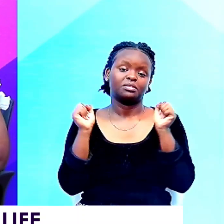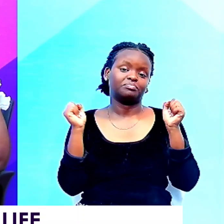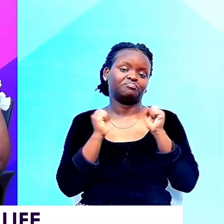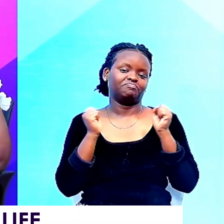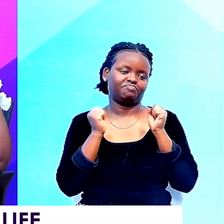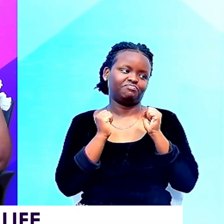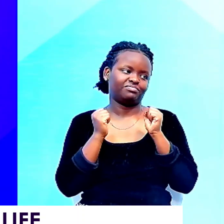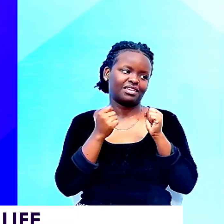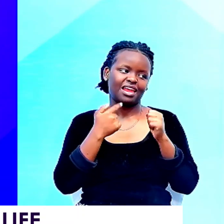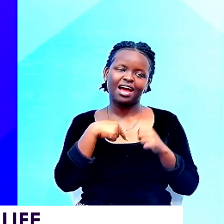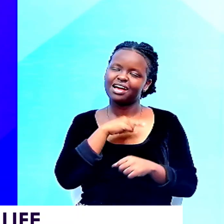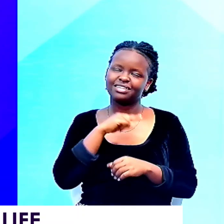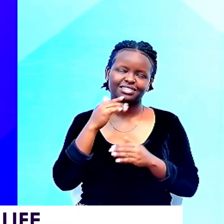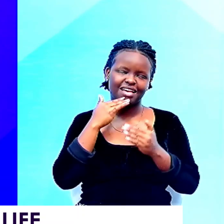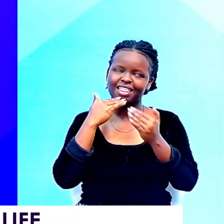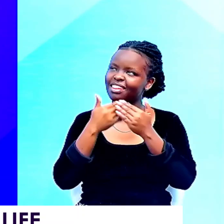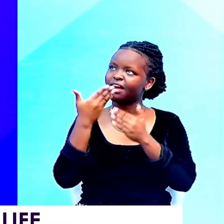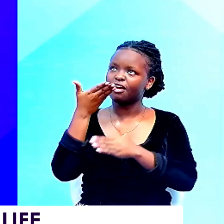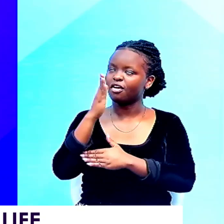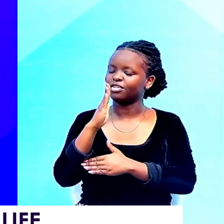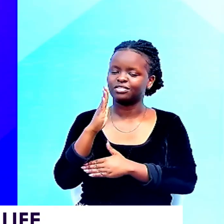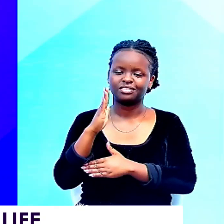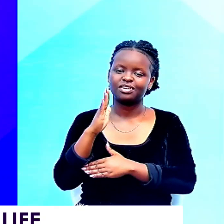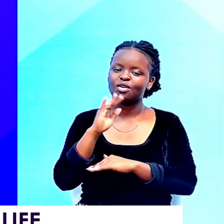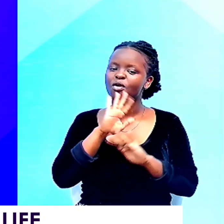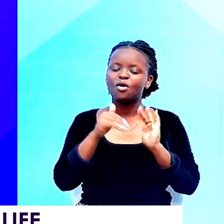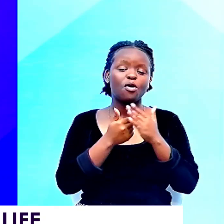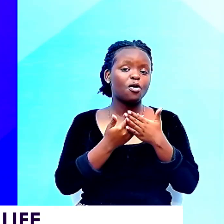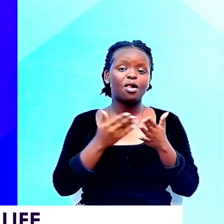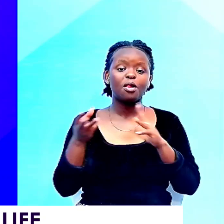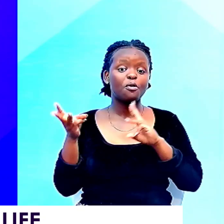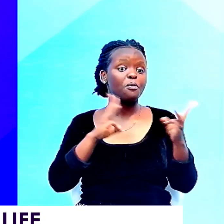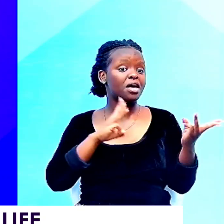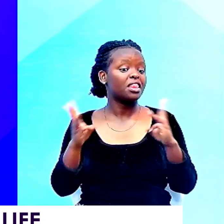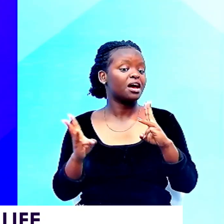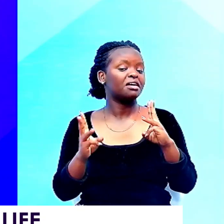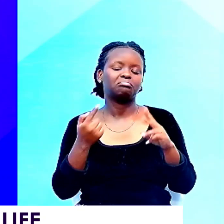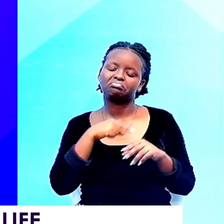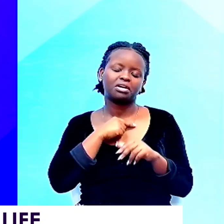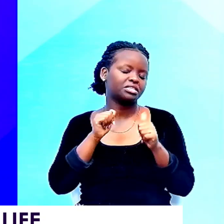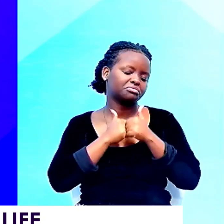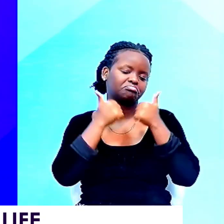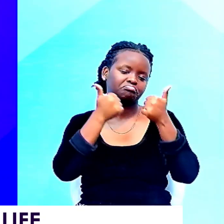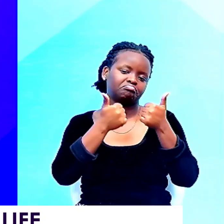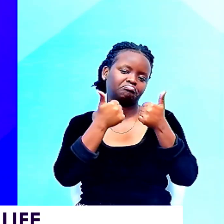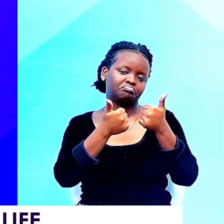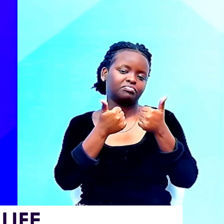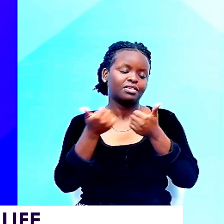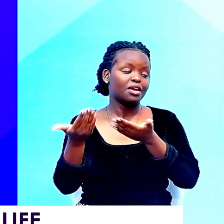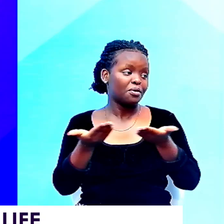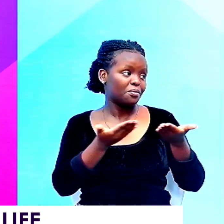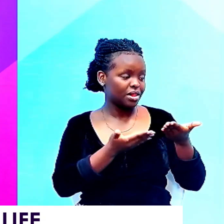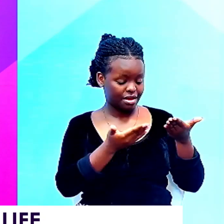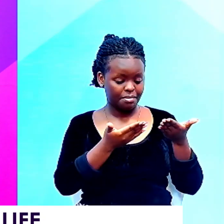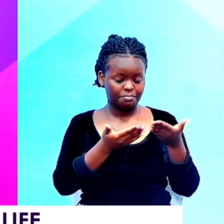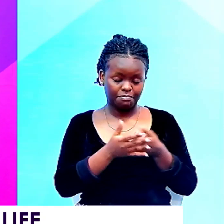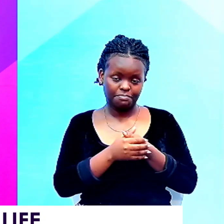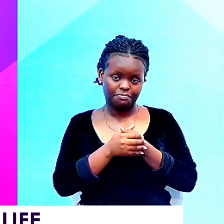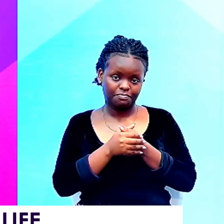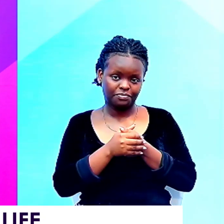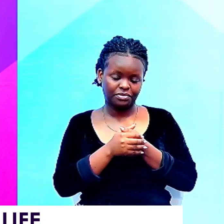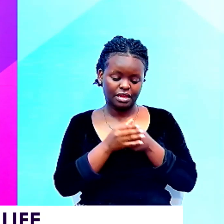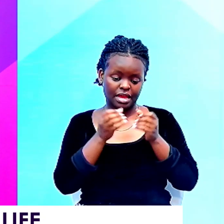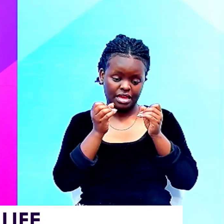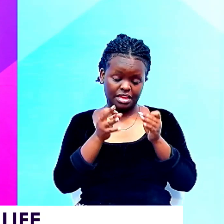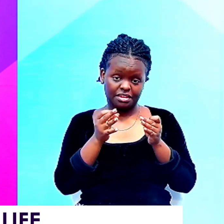So we thank God. All weather, we are okay. Okay. Karibu sana. By the way, just